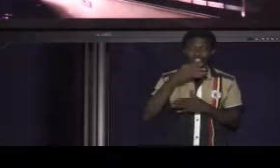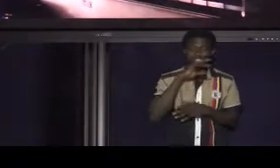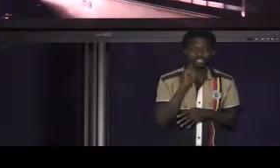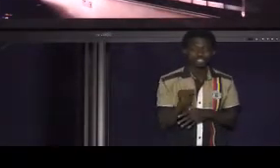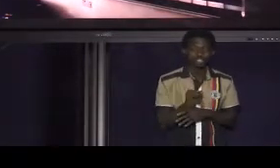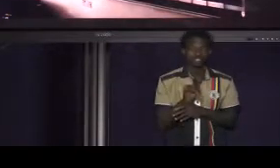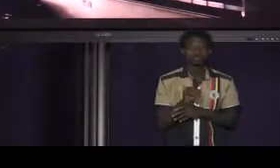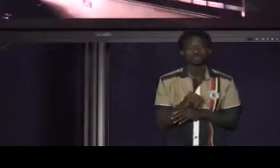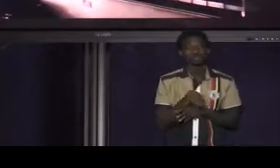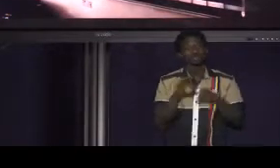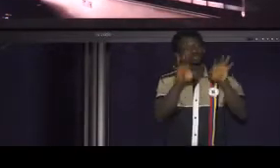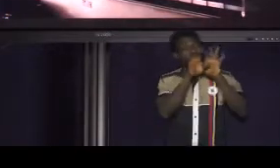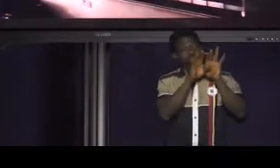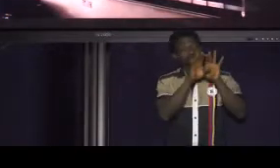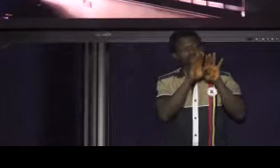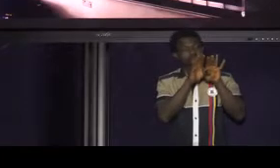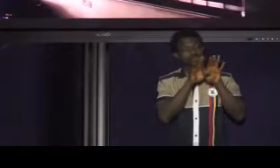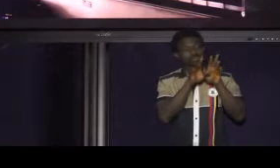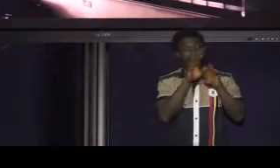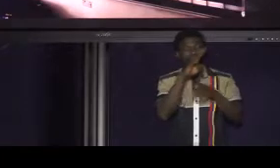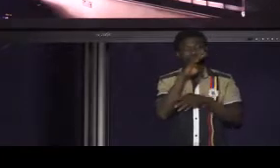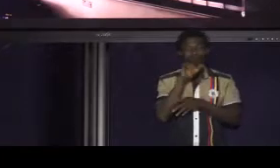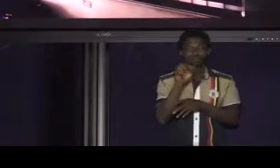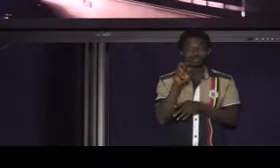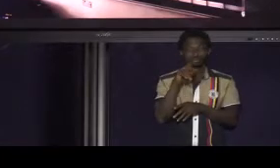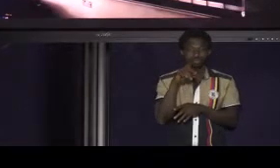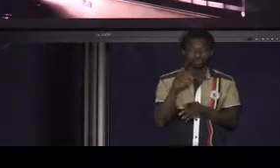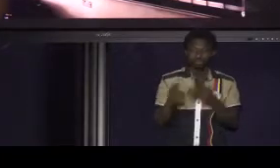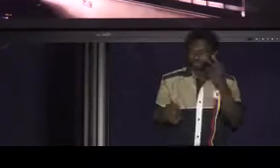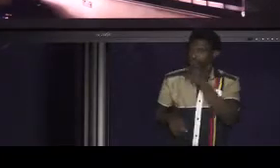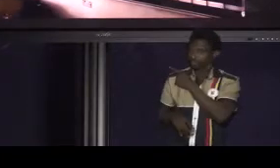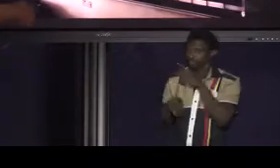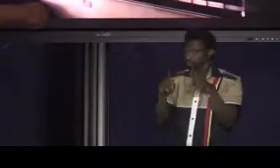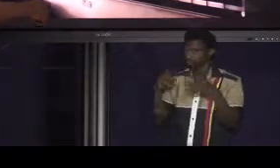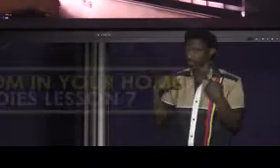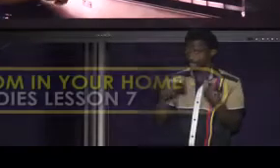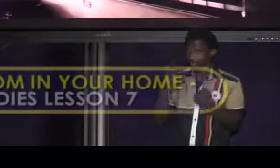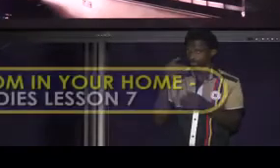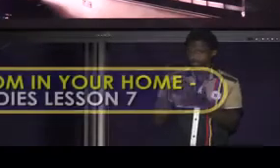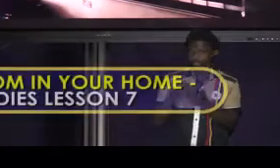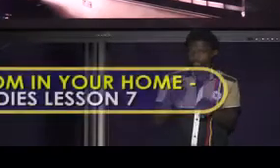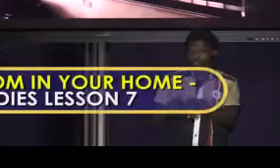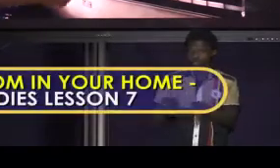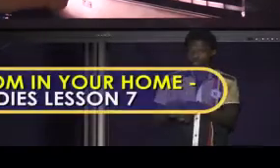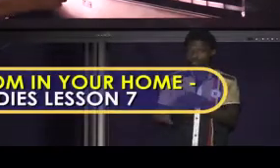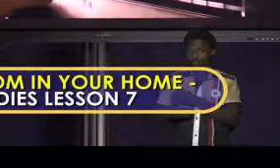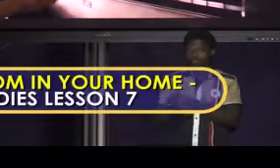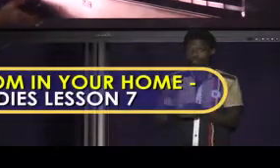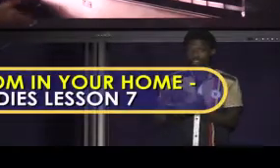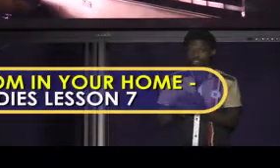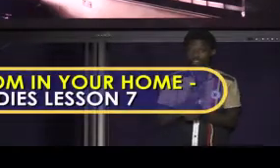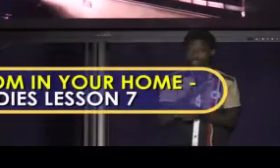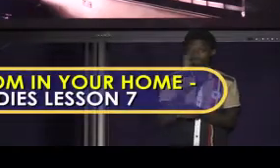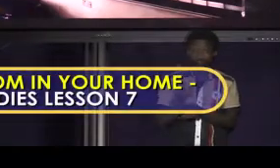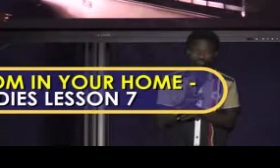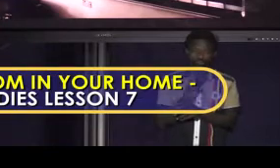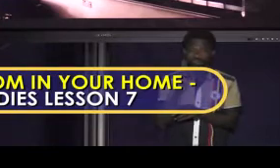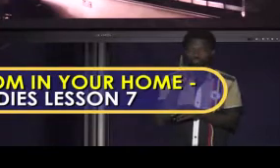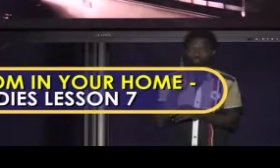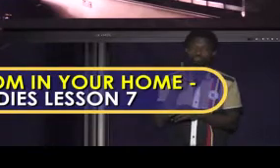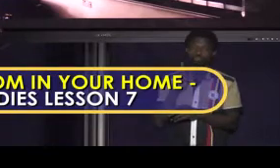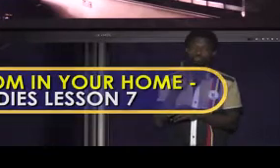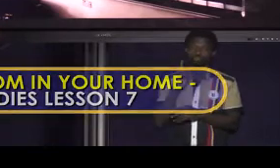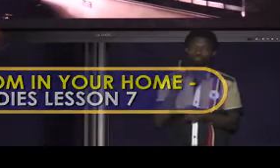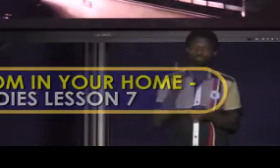window blinds. I know some of you have seen this in different offices. Pulley is also applied when you draw it. The curtain